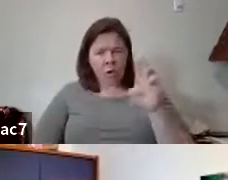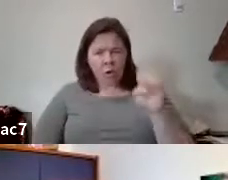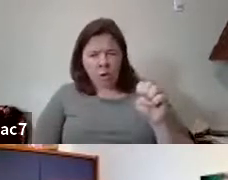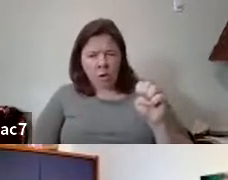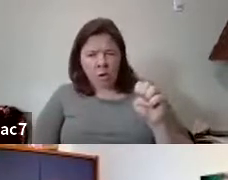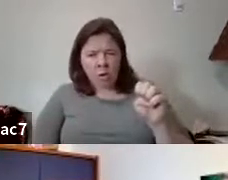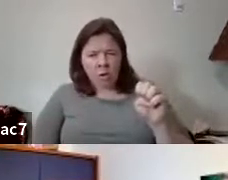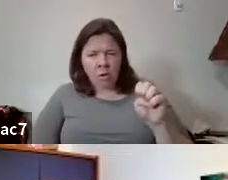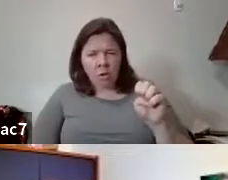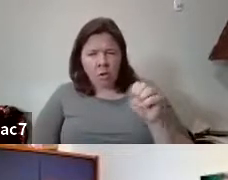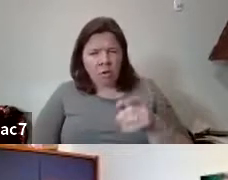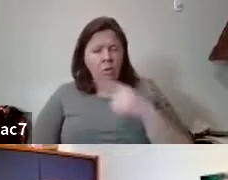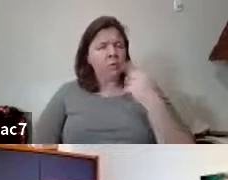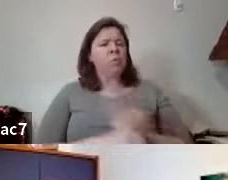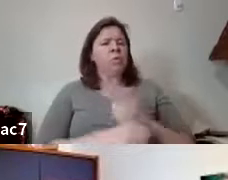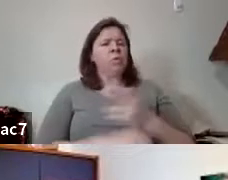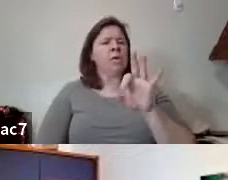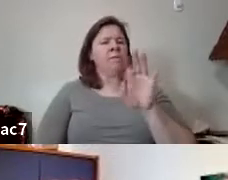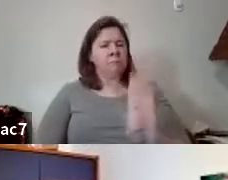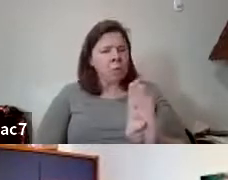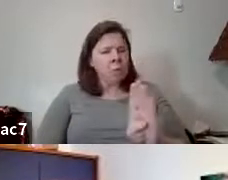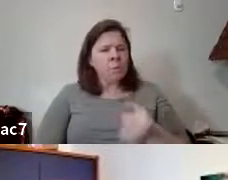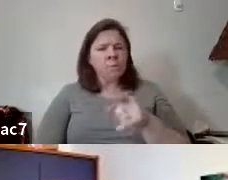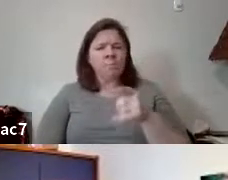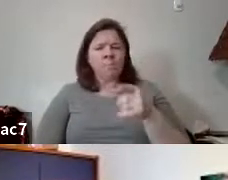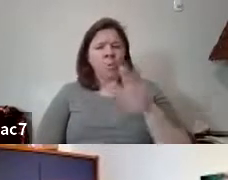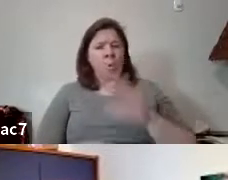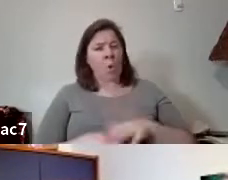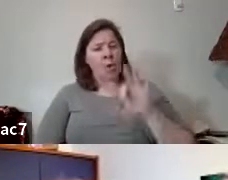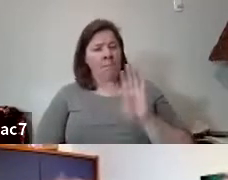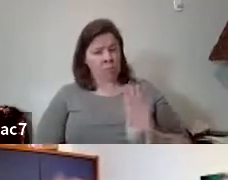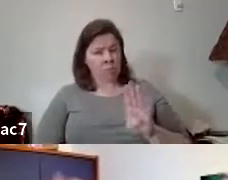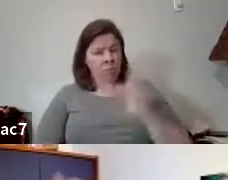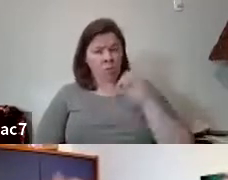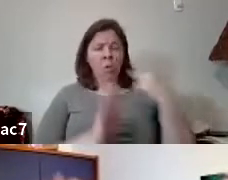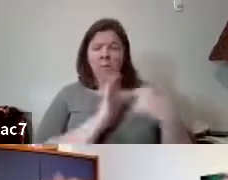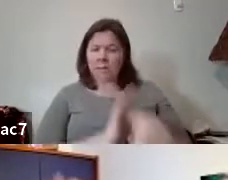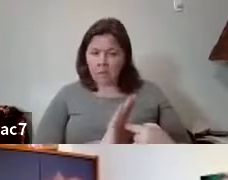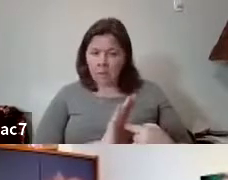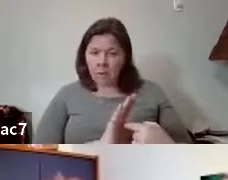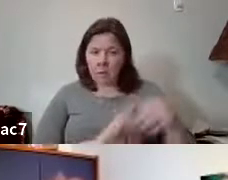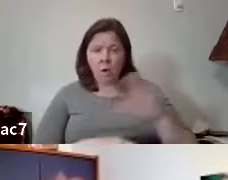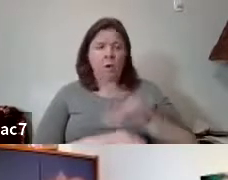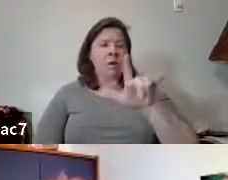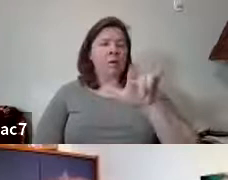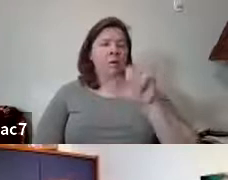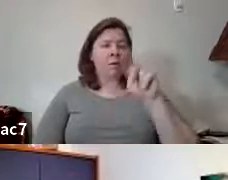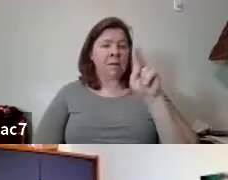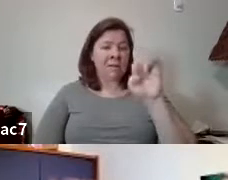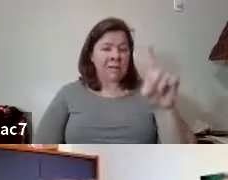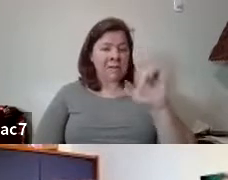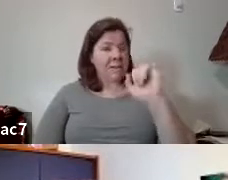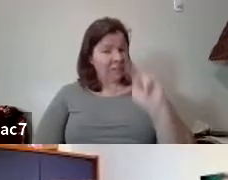Facebook, say, let's use Facebook. I'm sure a lot of you are on Facebook, for example, or even LinkedIn. If you did a